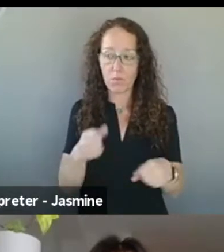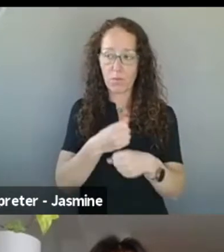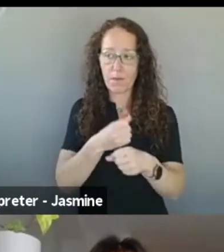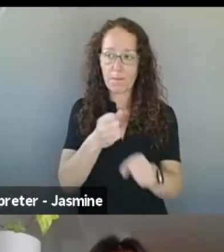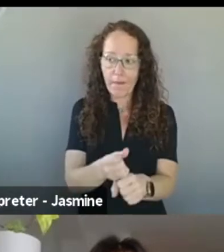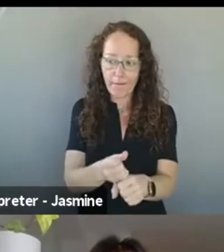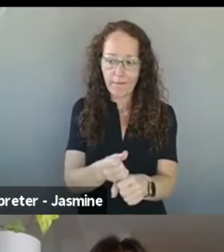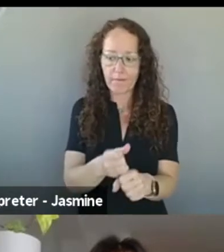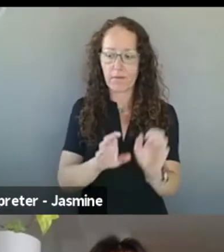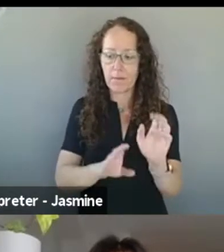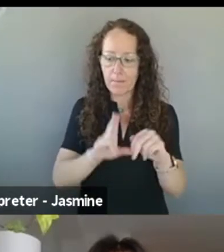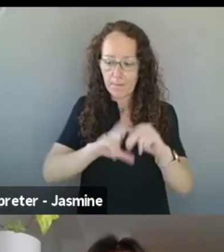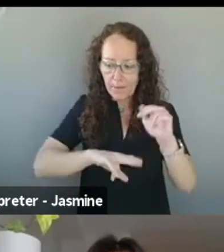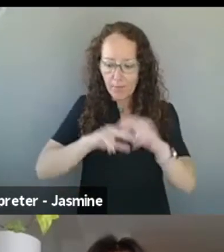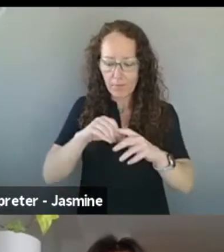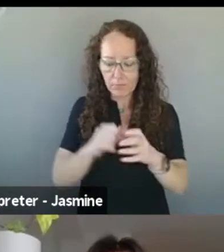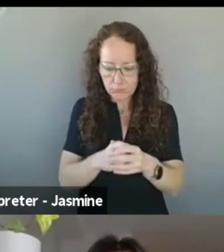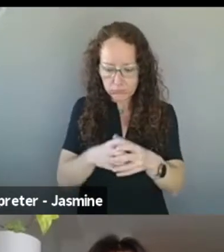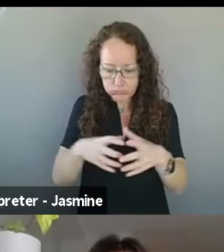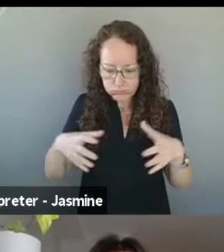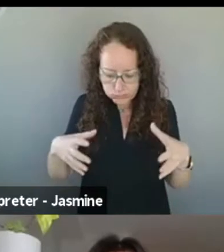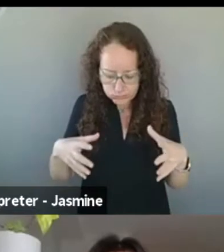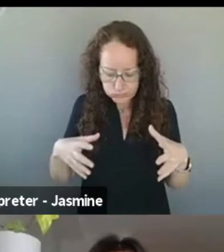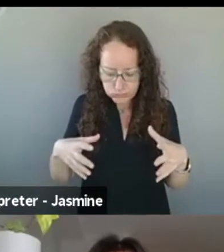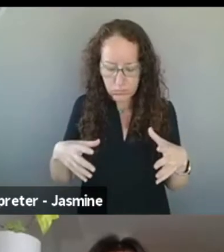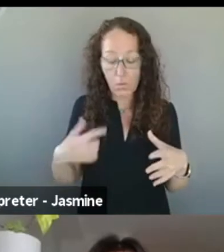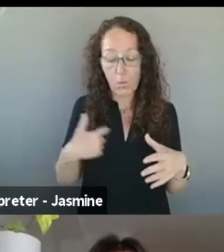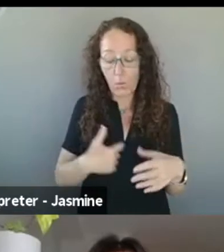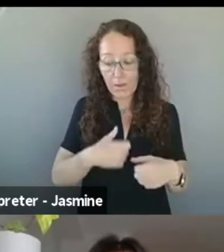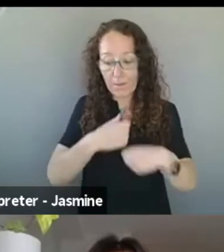create a ritual of grieving.